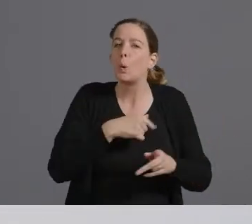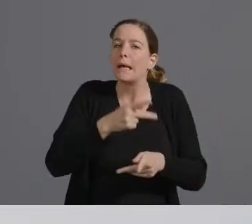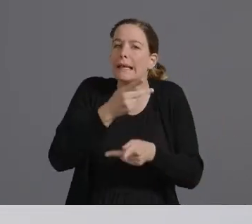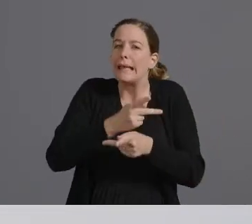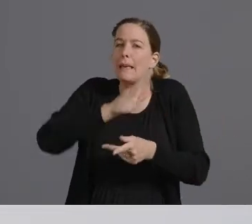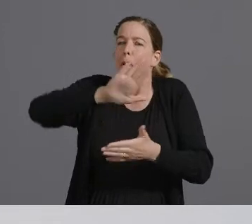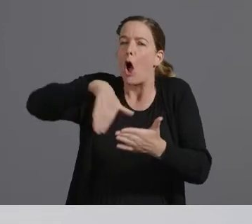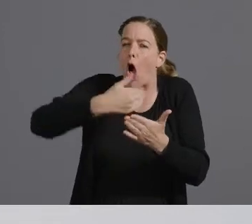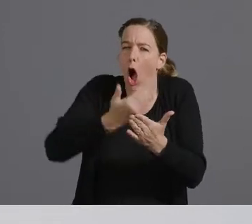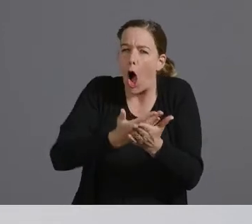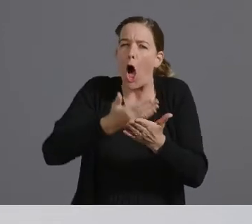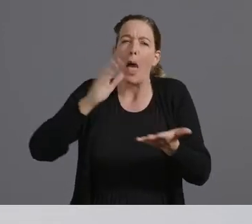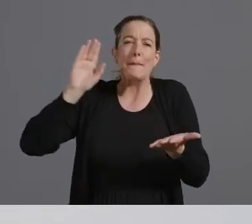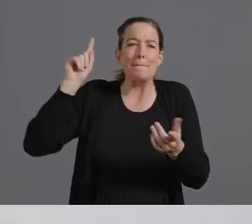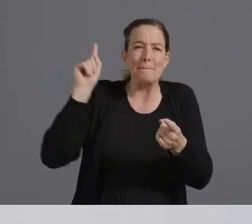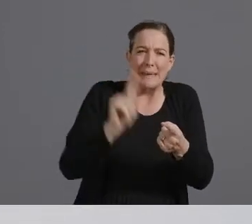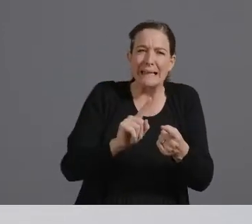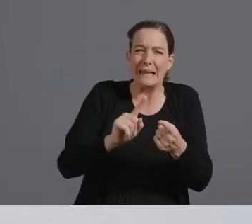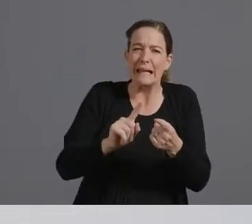the occupancy